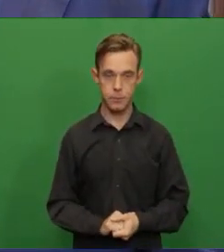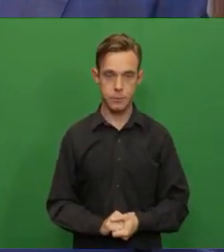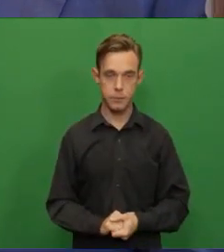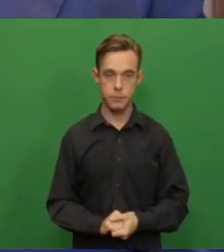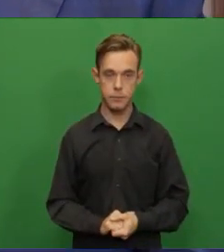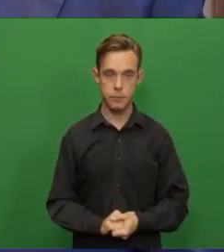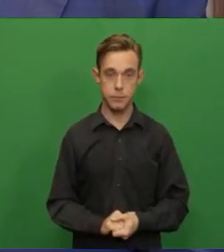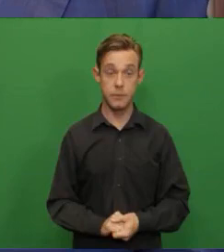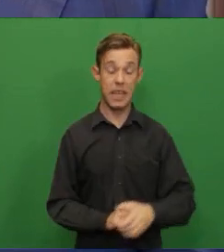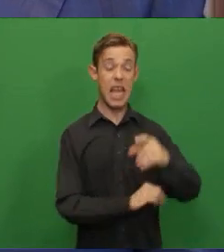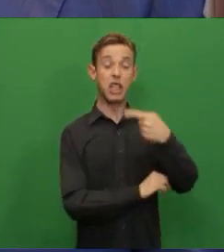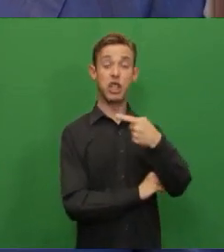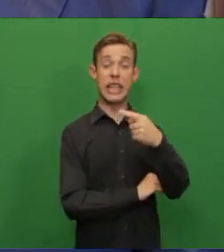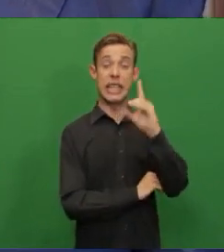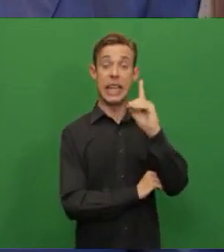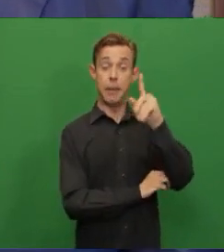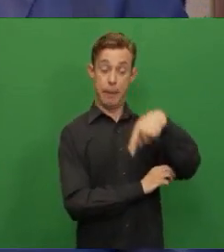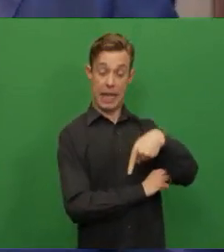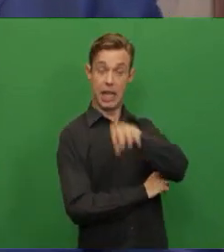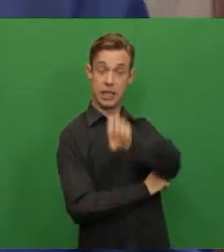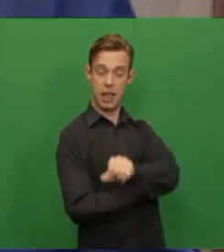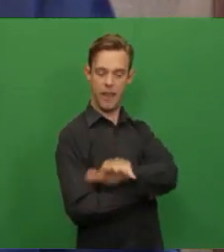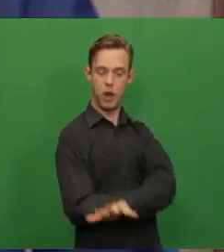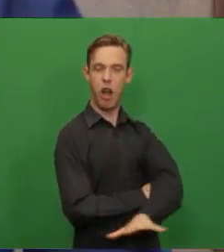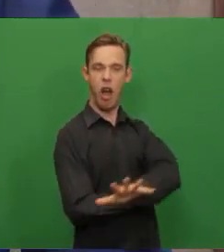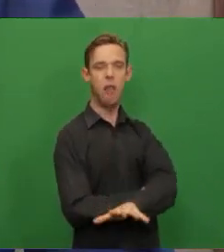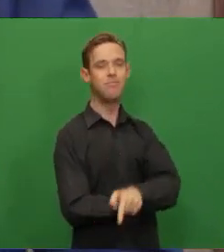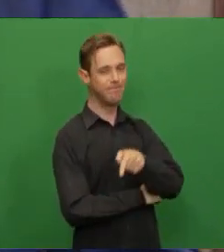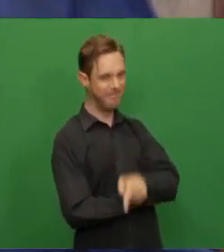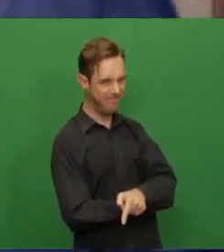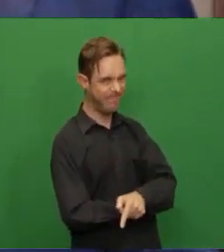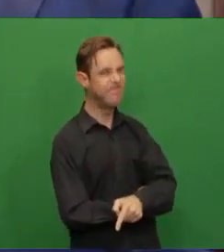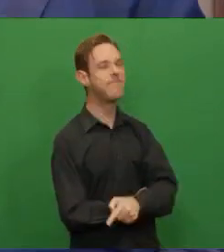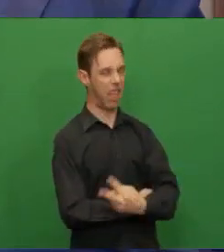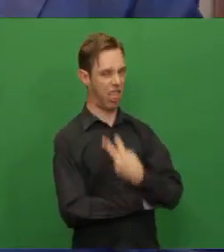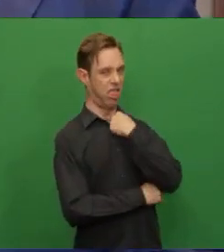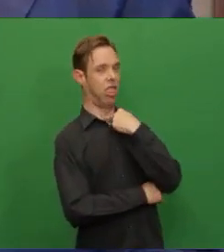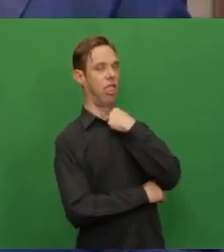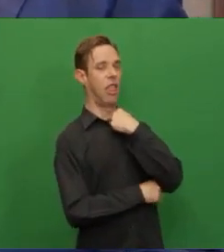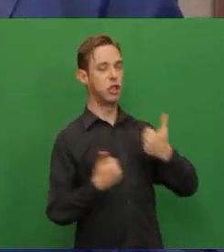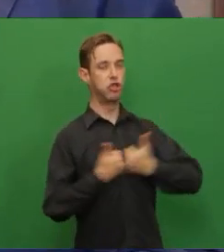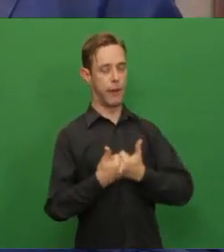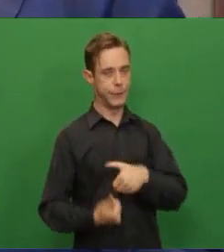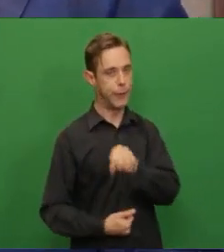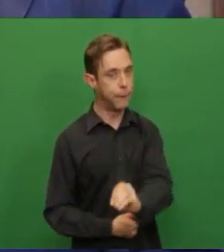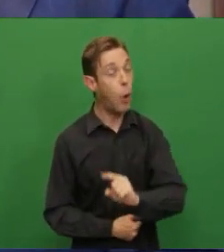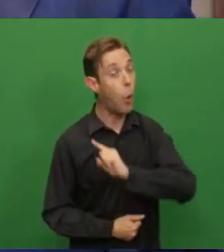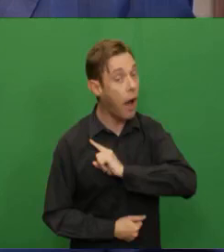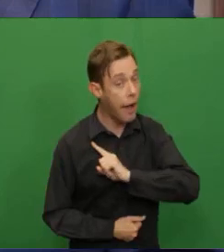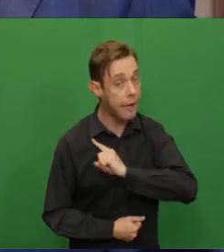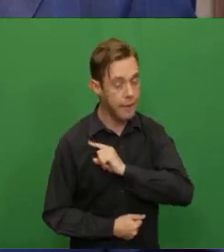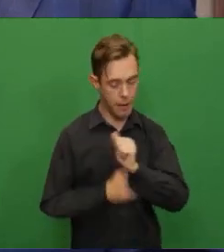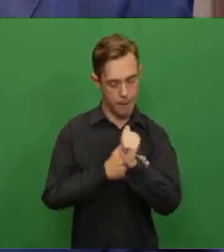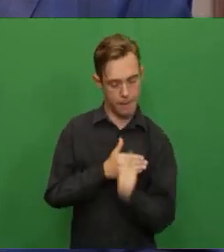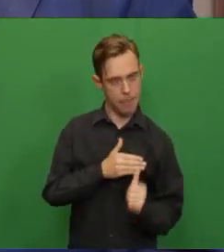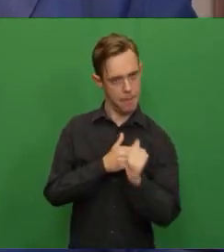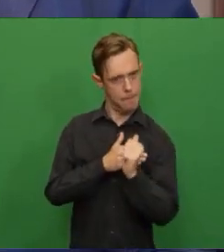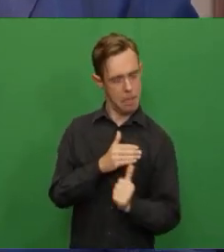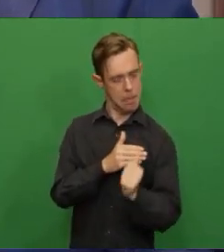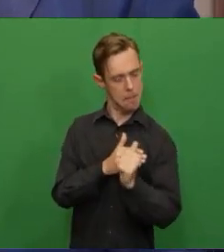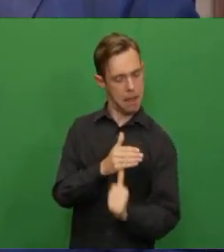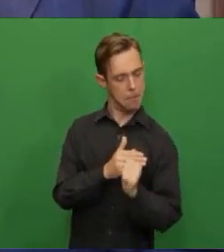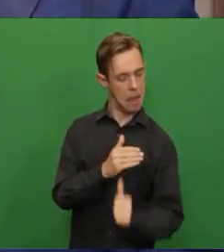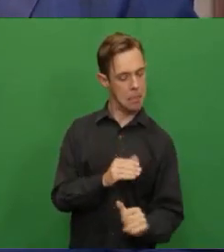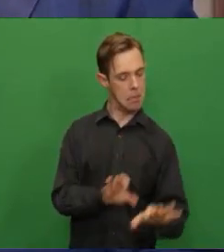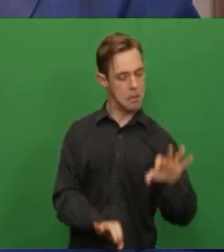The domestic growth outlook remains challenging. Recent monthly data on economic performance